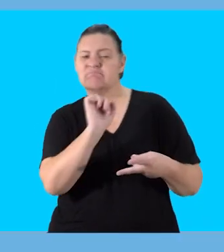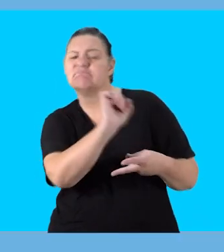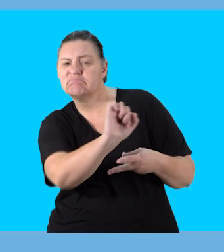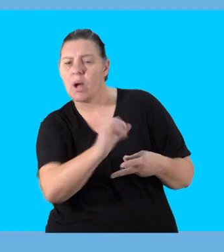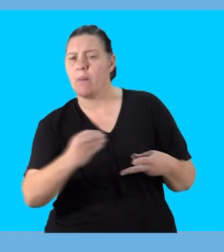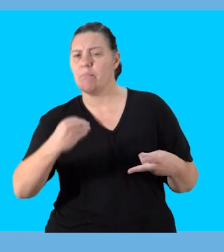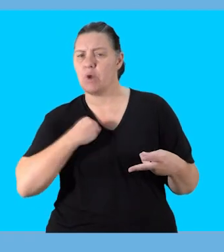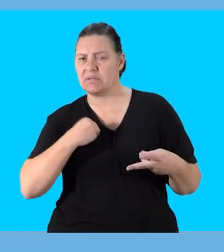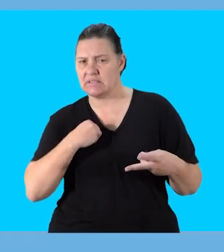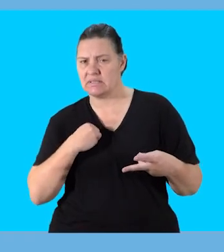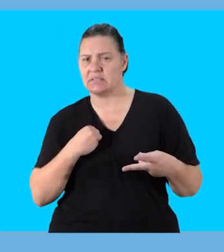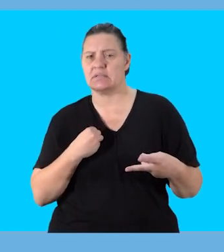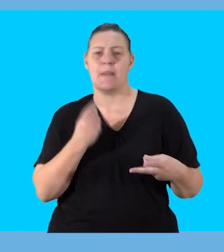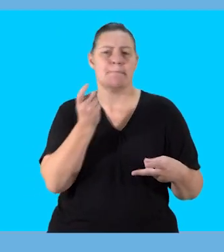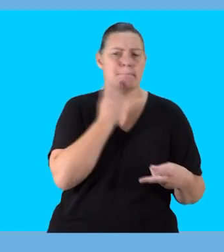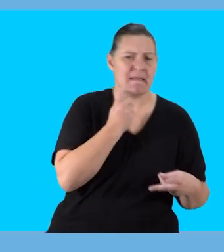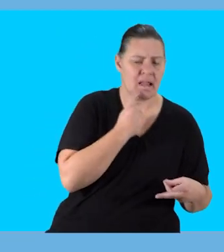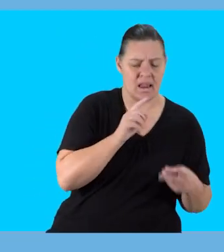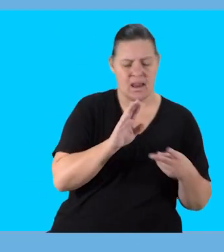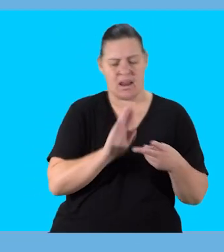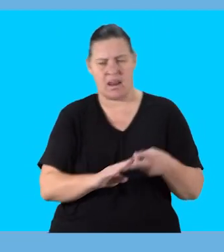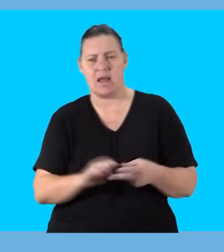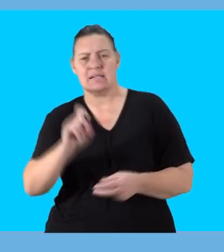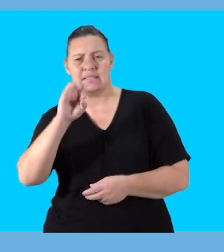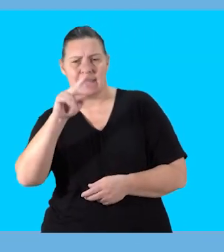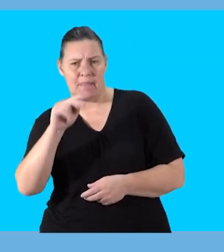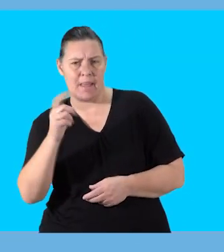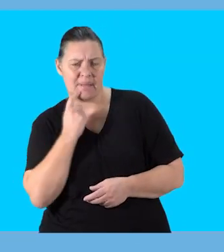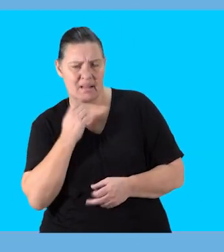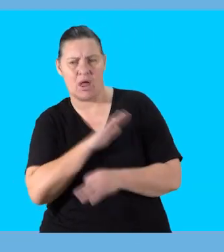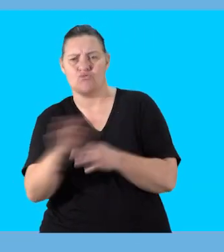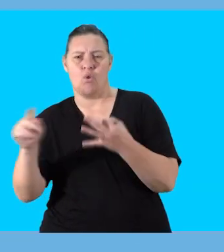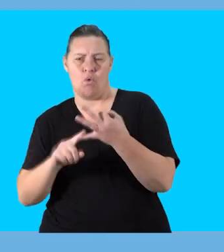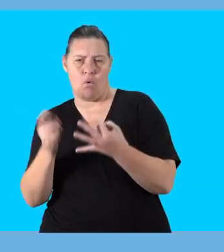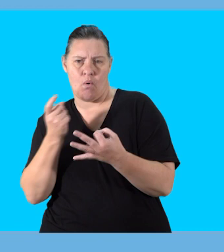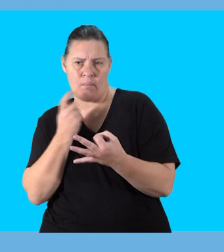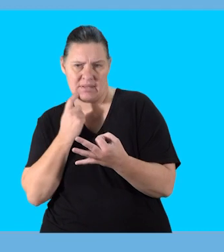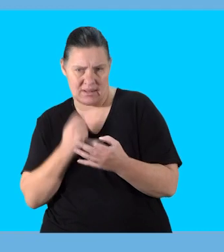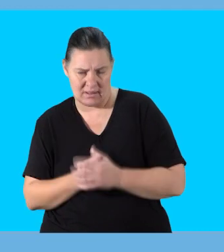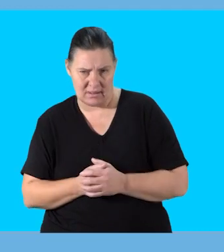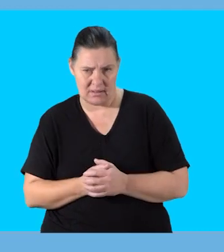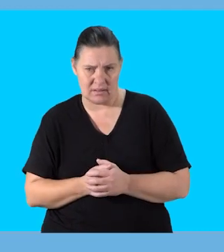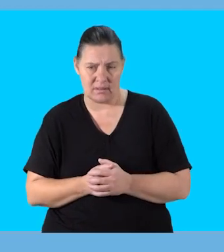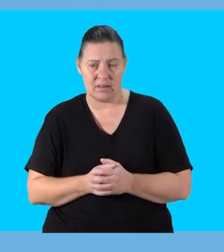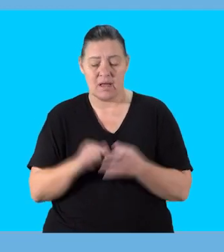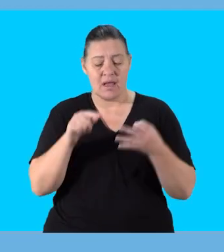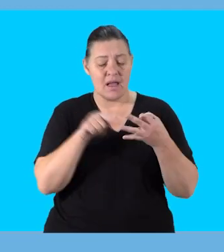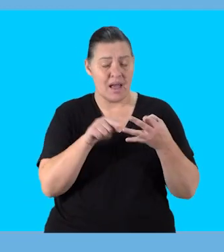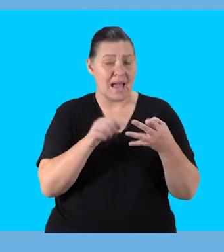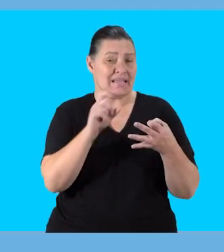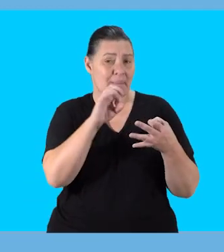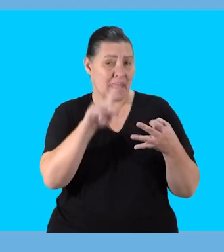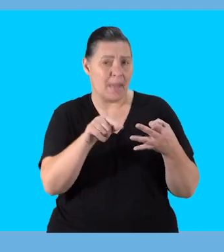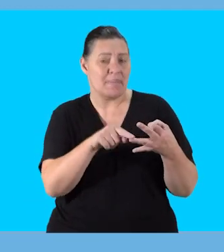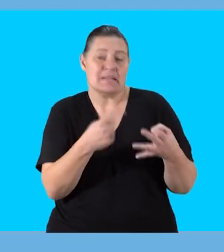would be the properties of, as we've said, the metals, semi-metals, and the non-metals. And remember that the semi-metals are